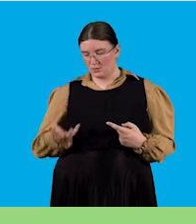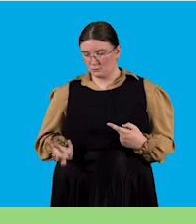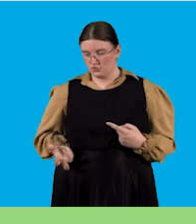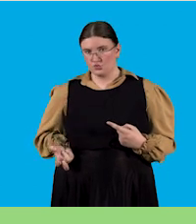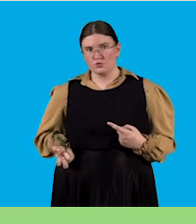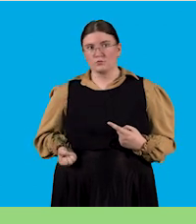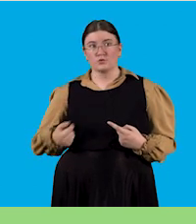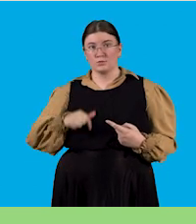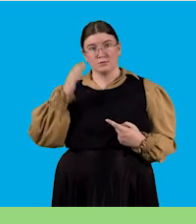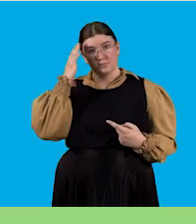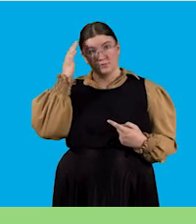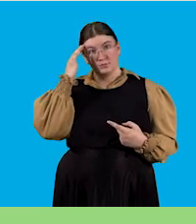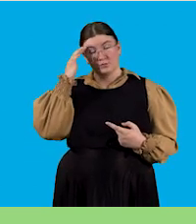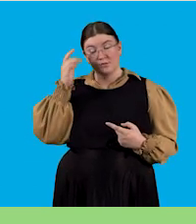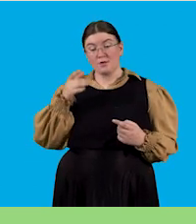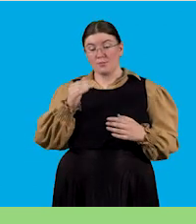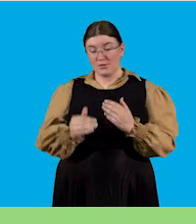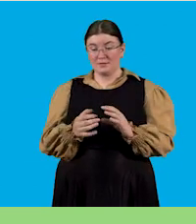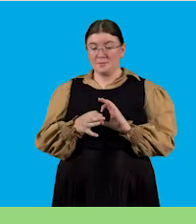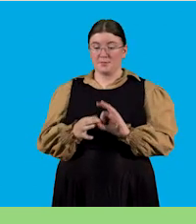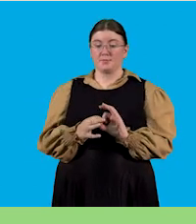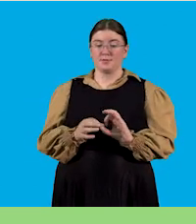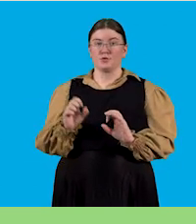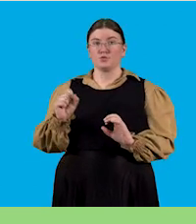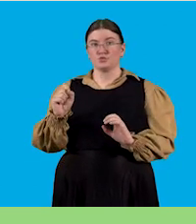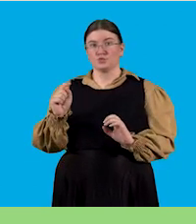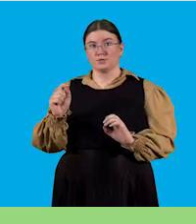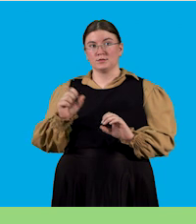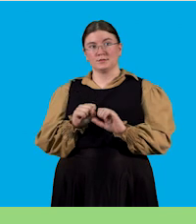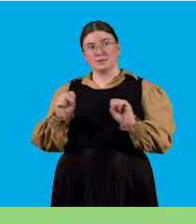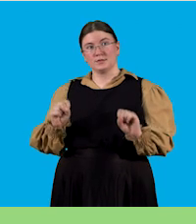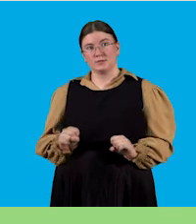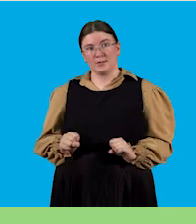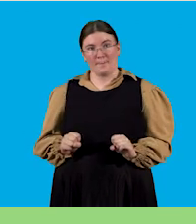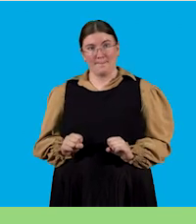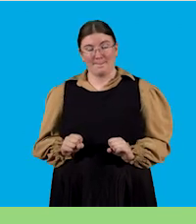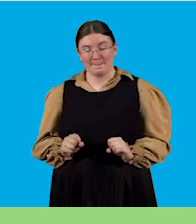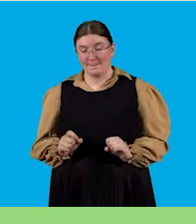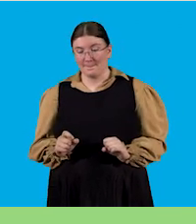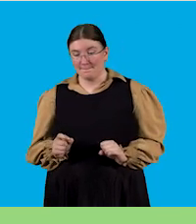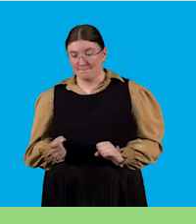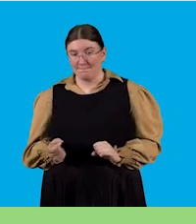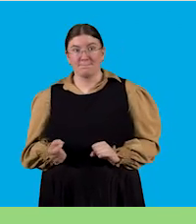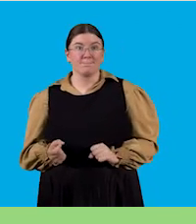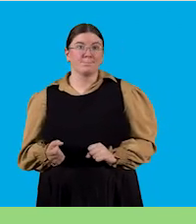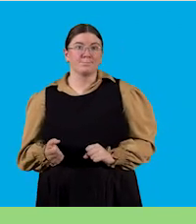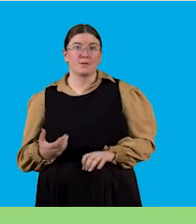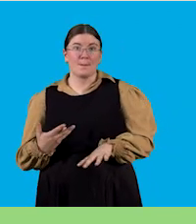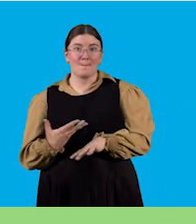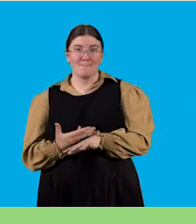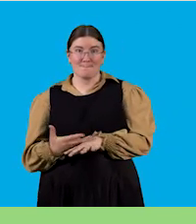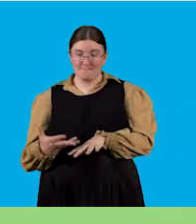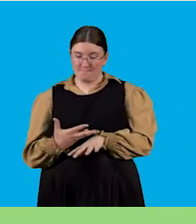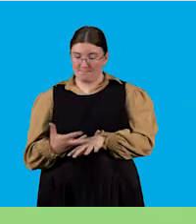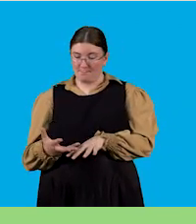it is a process that is related to the excretory system. Here, it is a process in which the products of